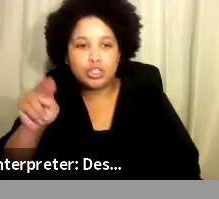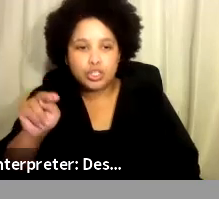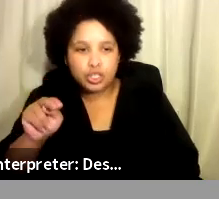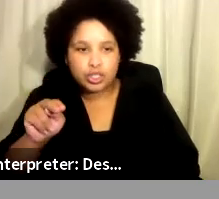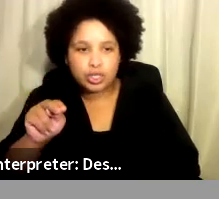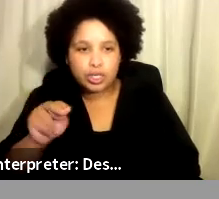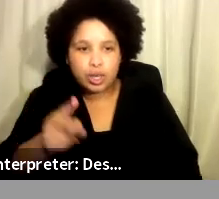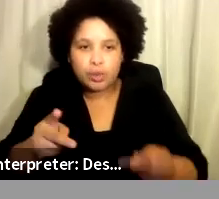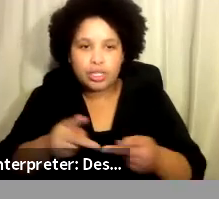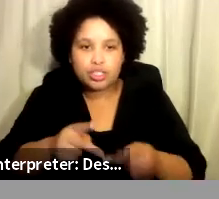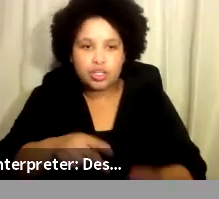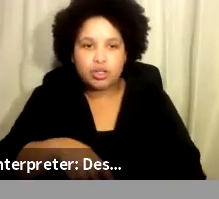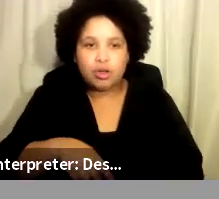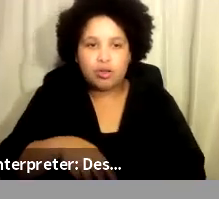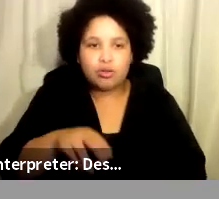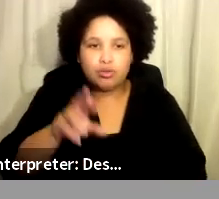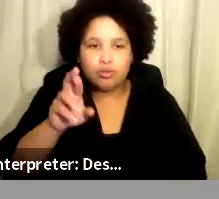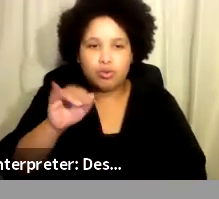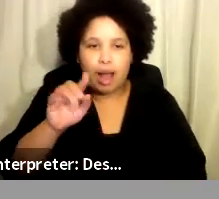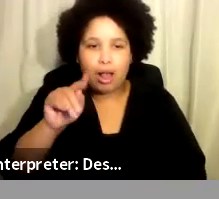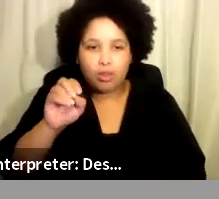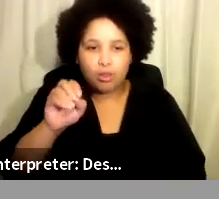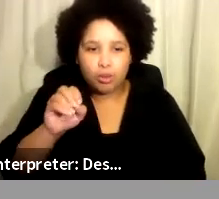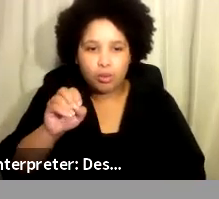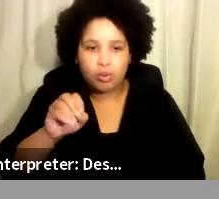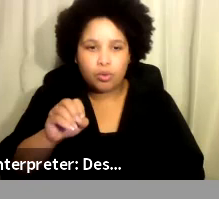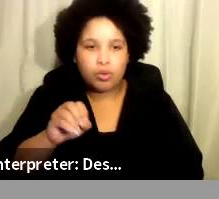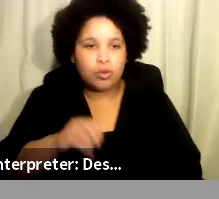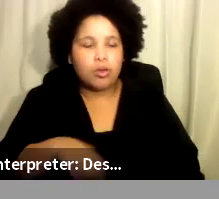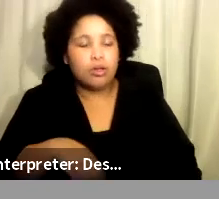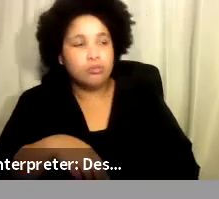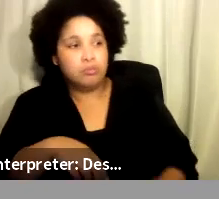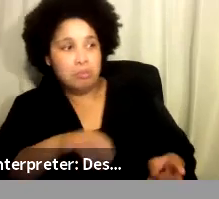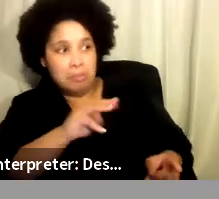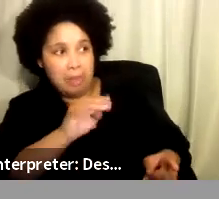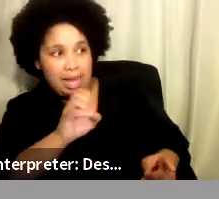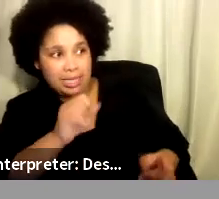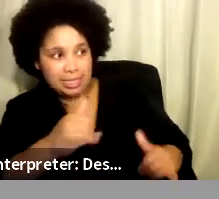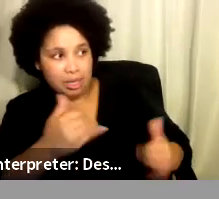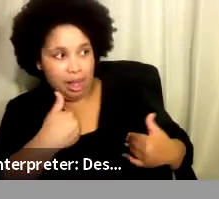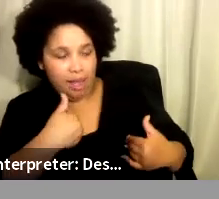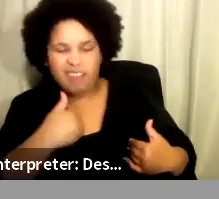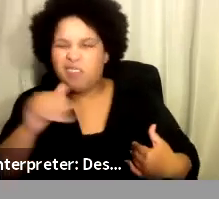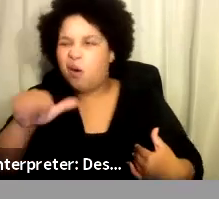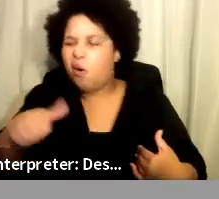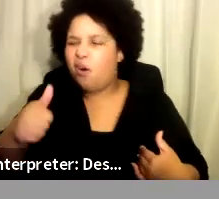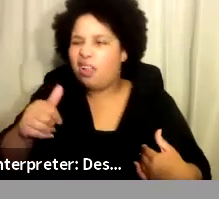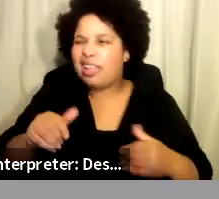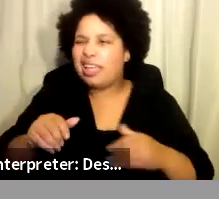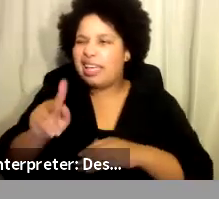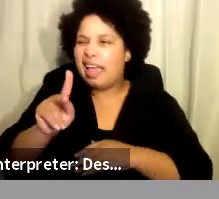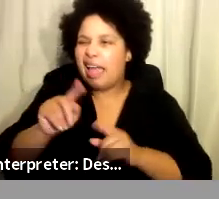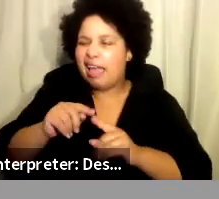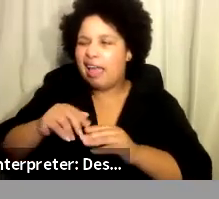Madison? Madison does not have it for preschool. It's only for K and above. Gotcha. Yeah, so the only one that